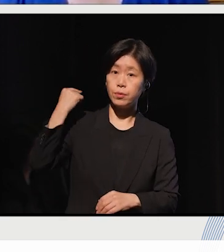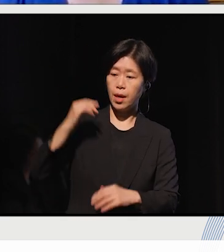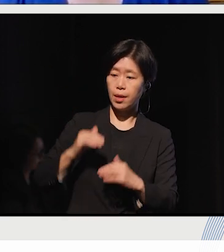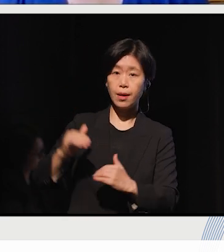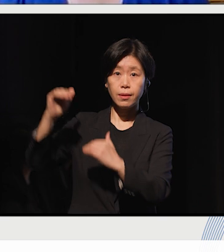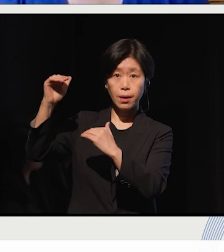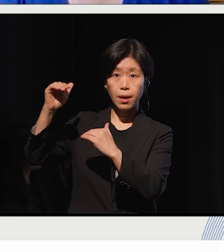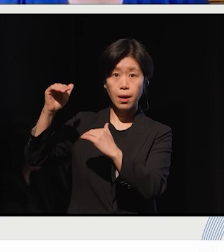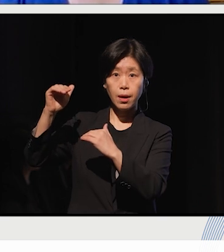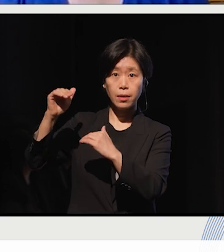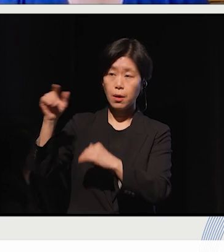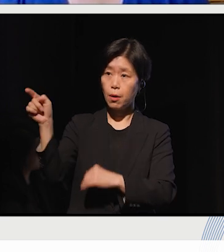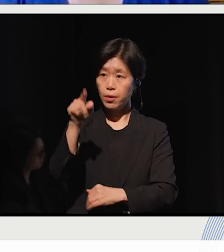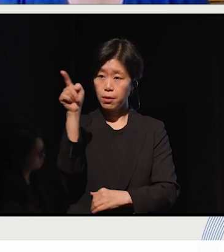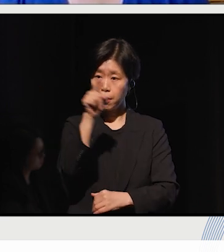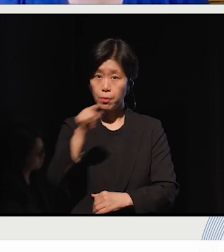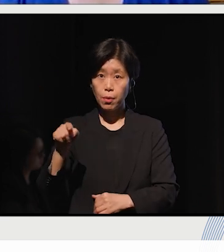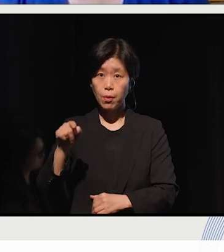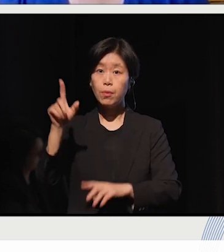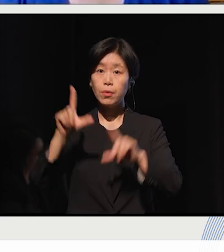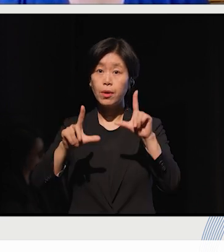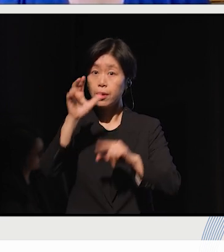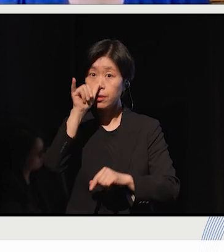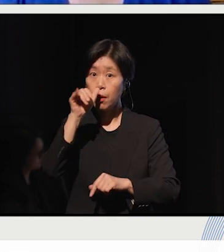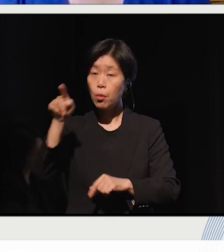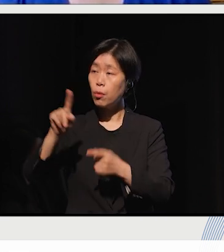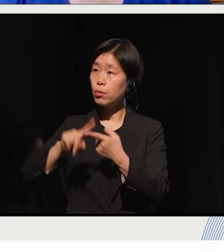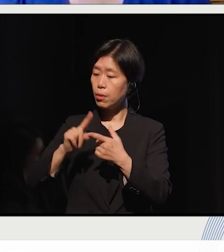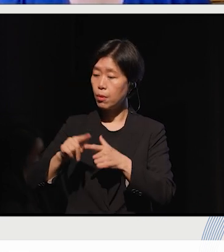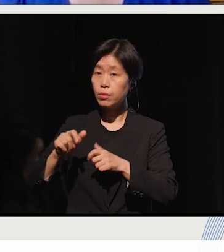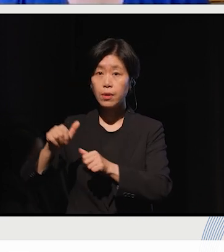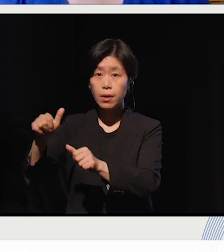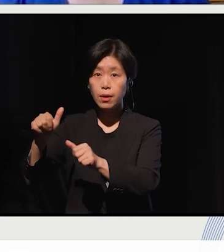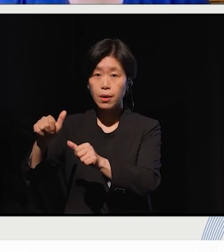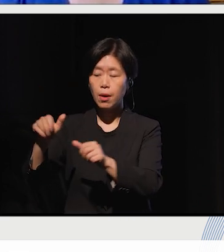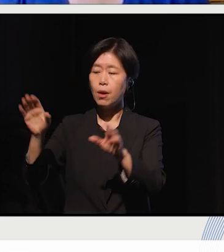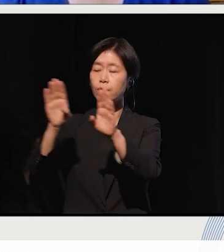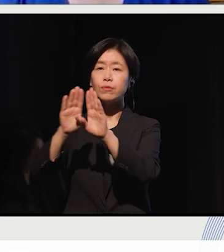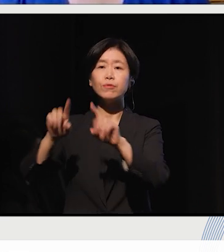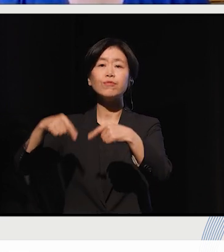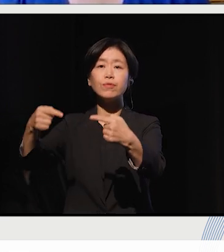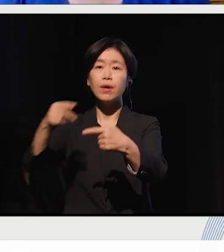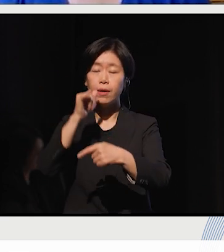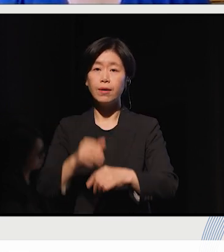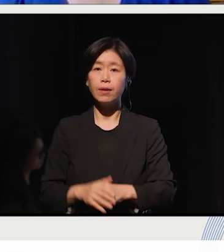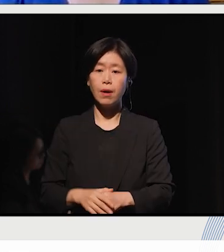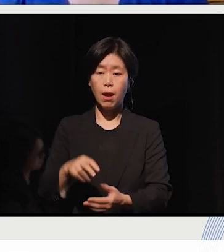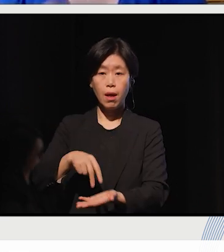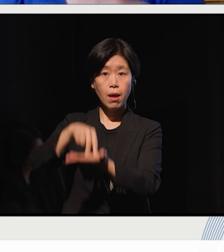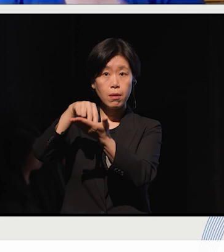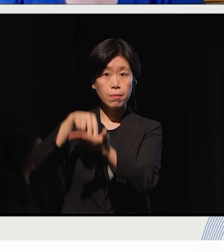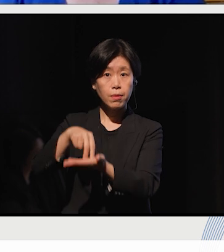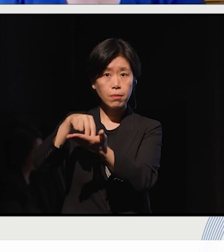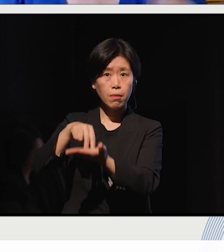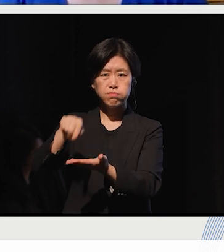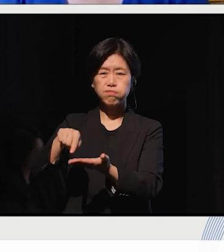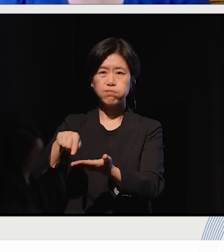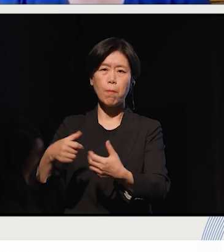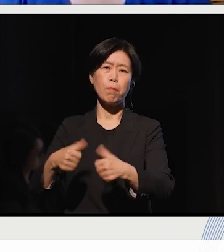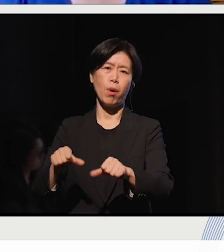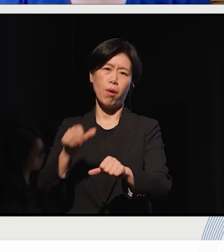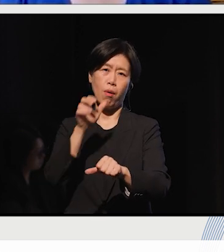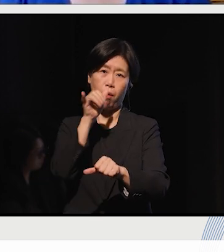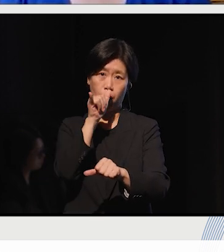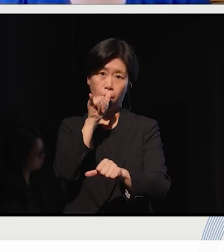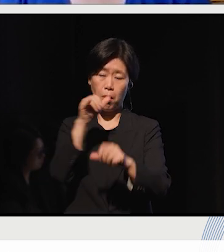We apologize for the inconvenience." So the accessible entrance, which is to the left